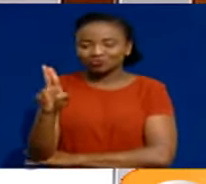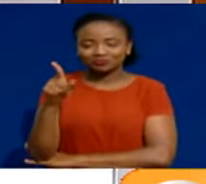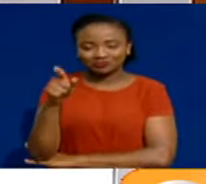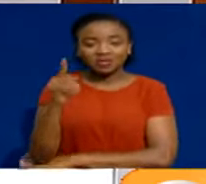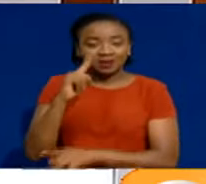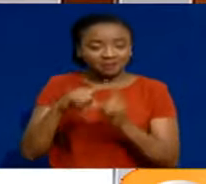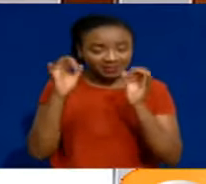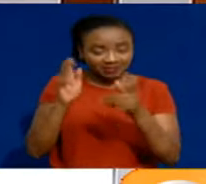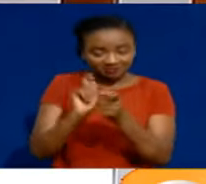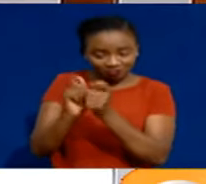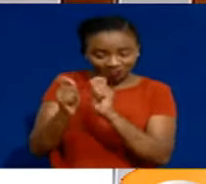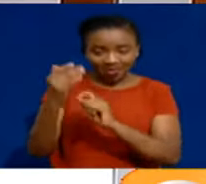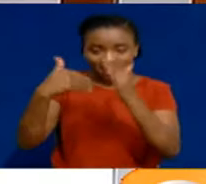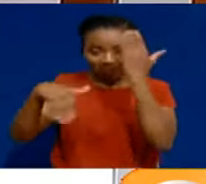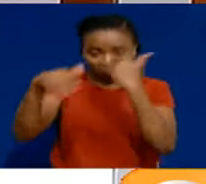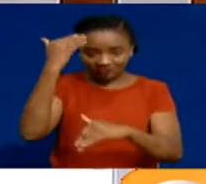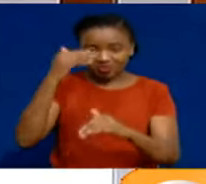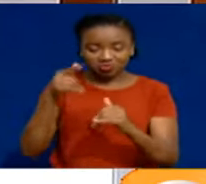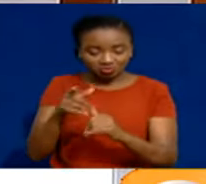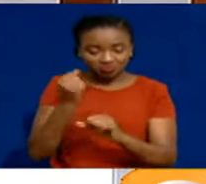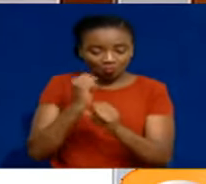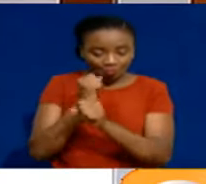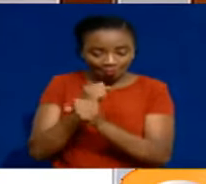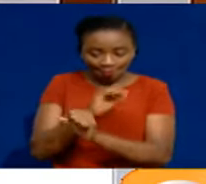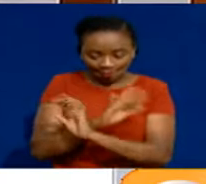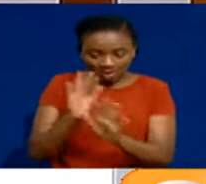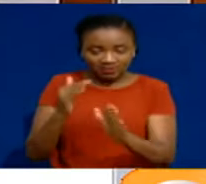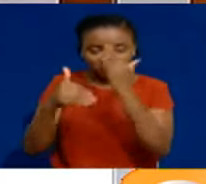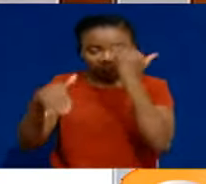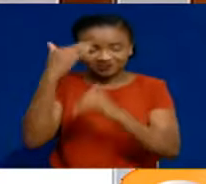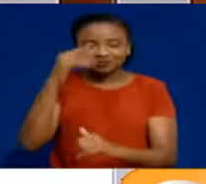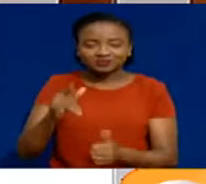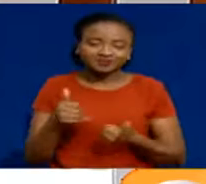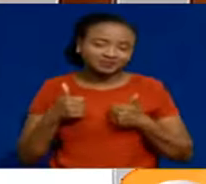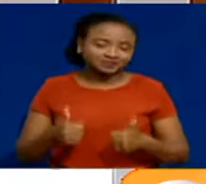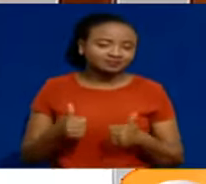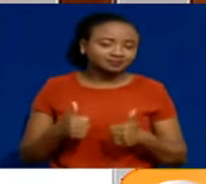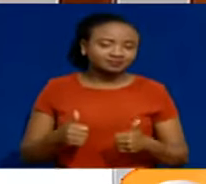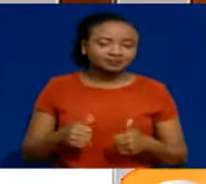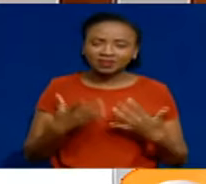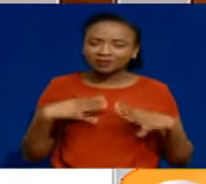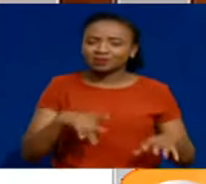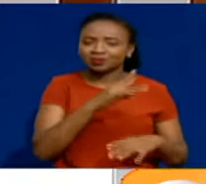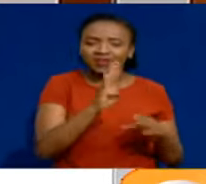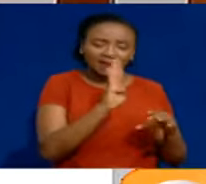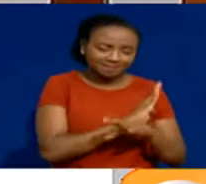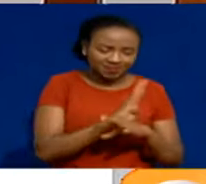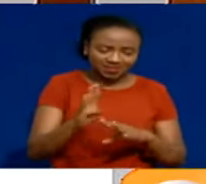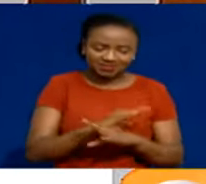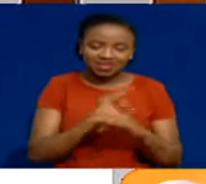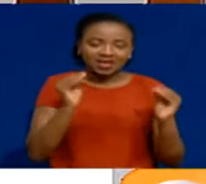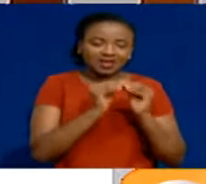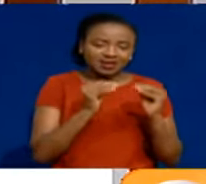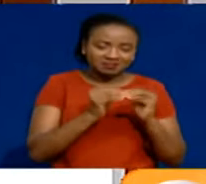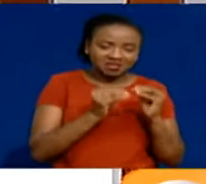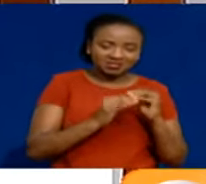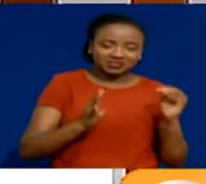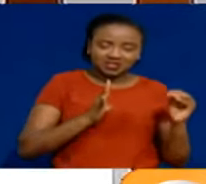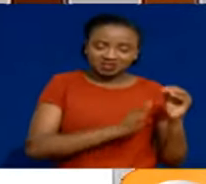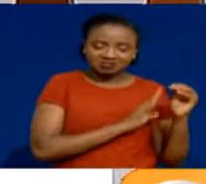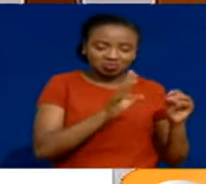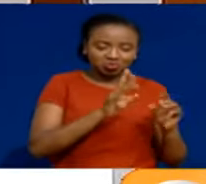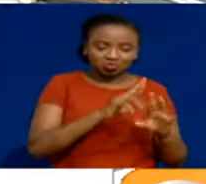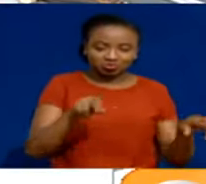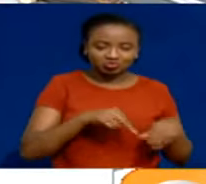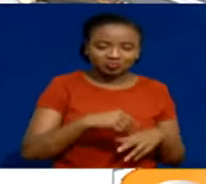professionalize, then people will be doing work for others. People are busy in the boardroom signing agreements. All